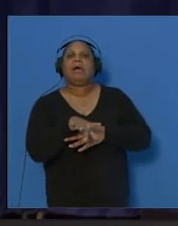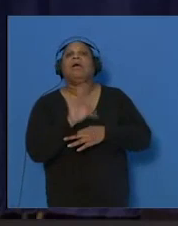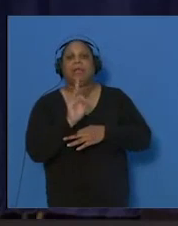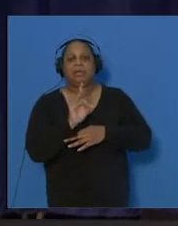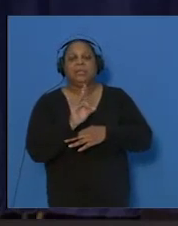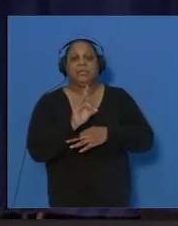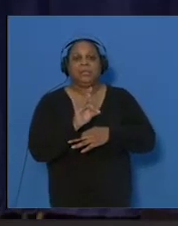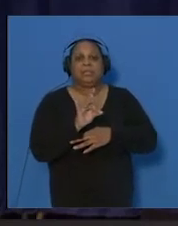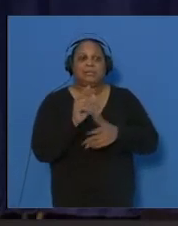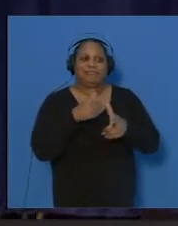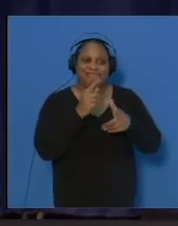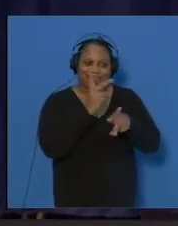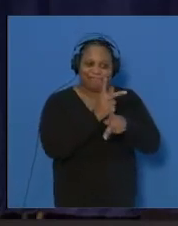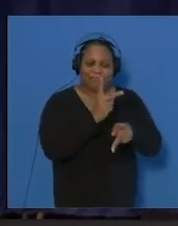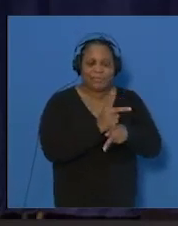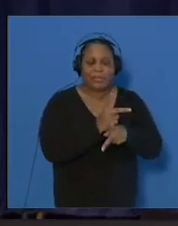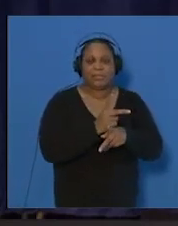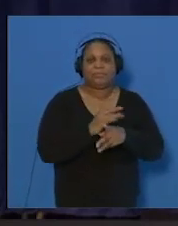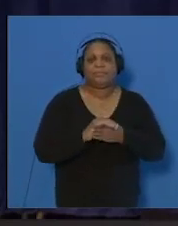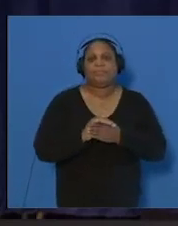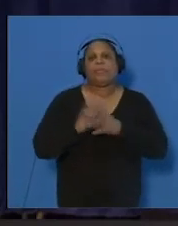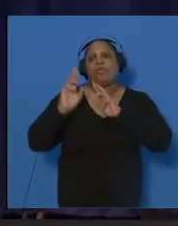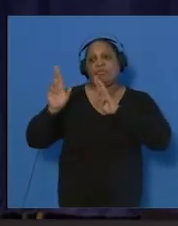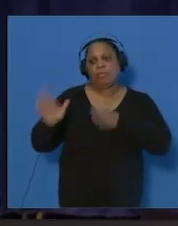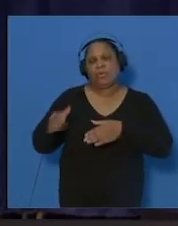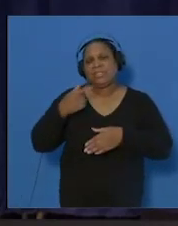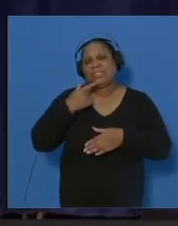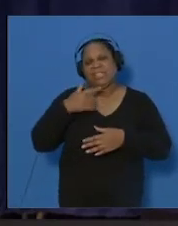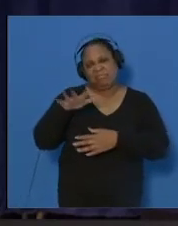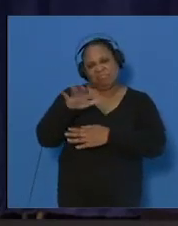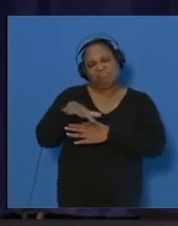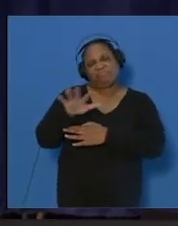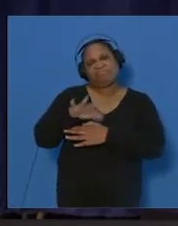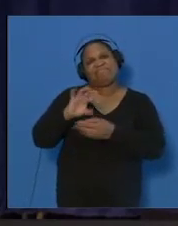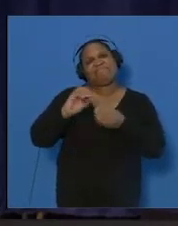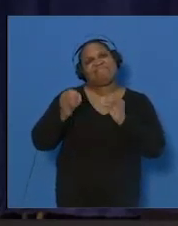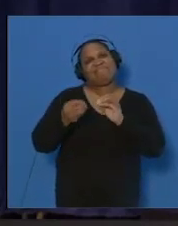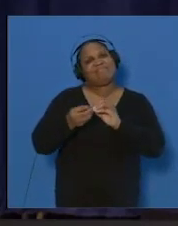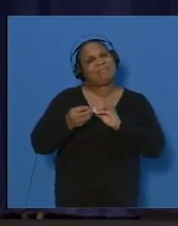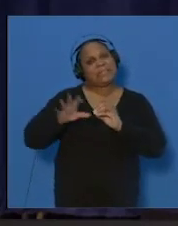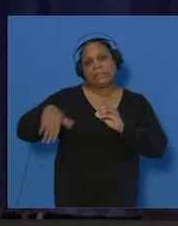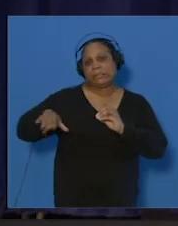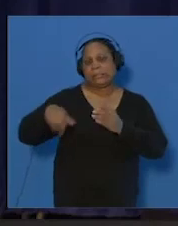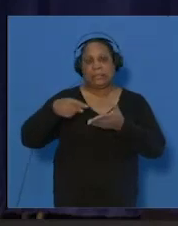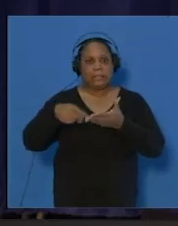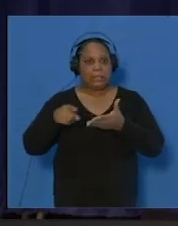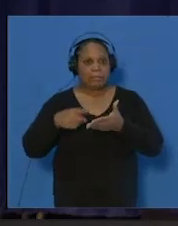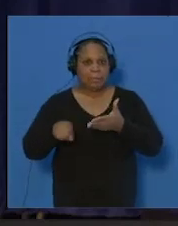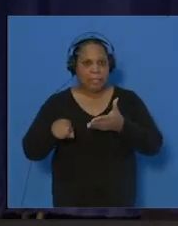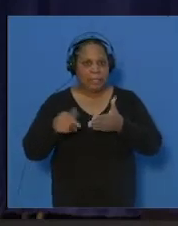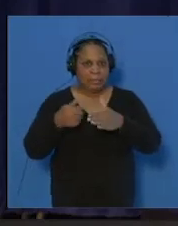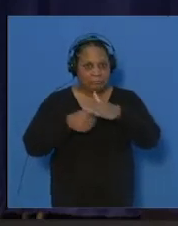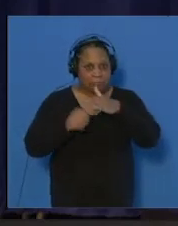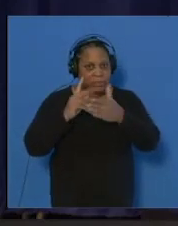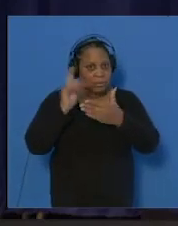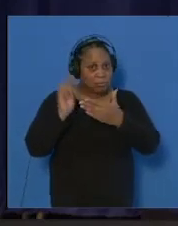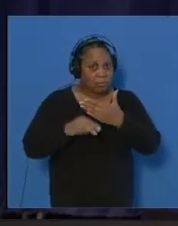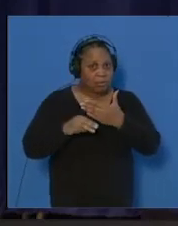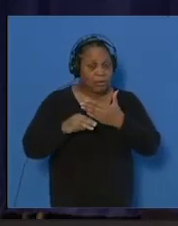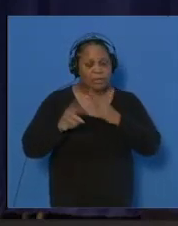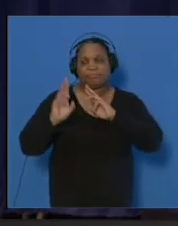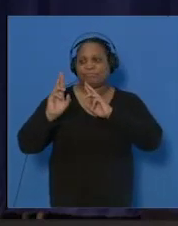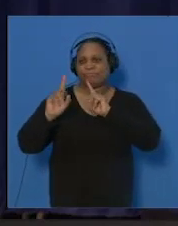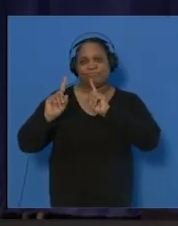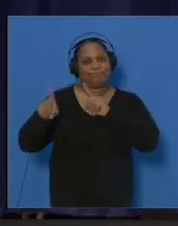So, do you have a ballpark figure on how many folks have not yet been paid under the scheme? I don't have the number